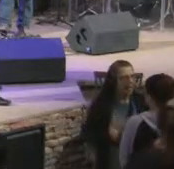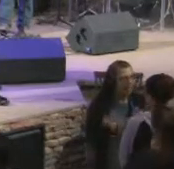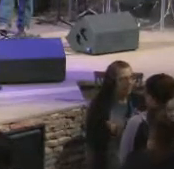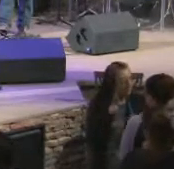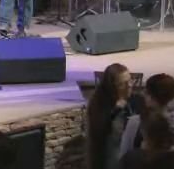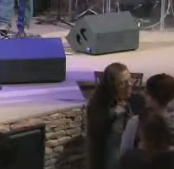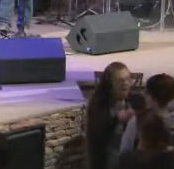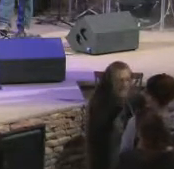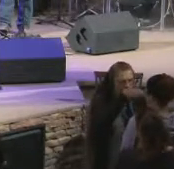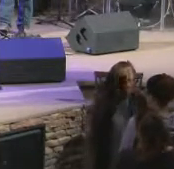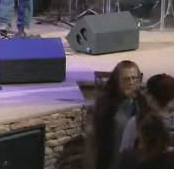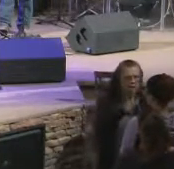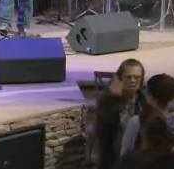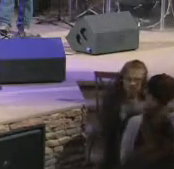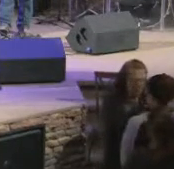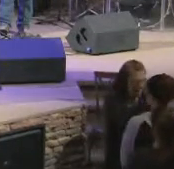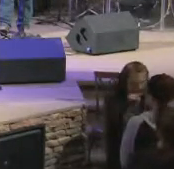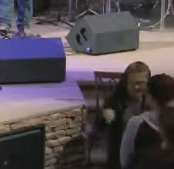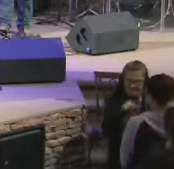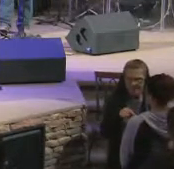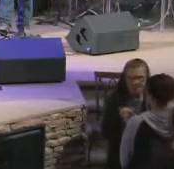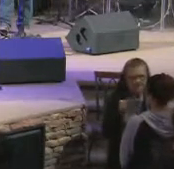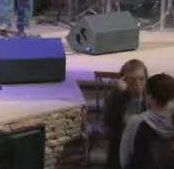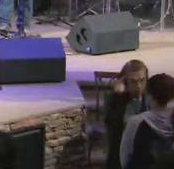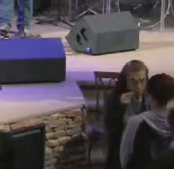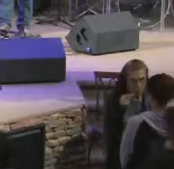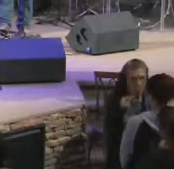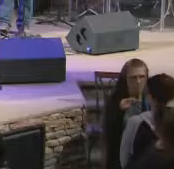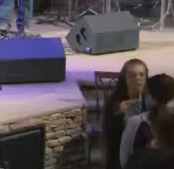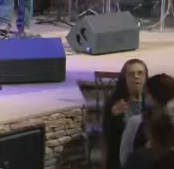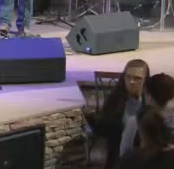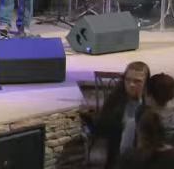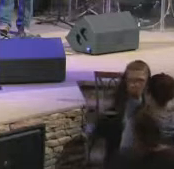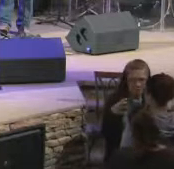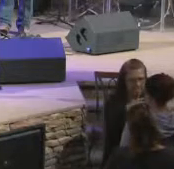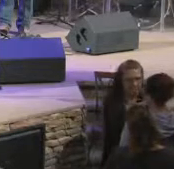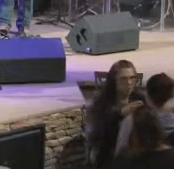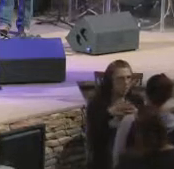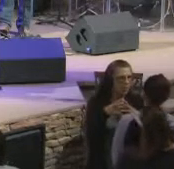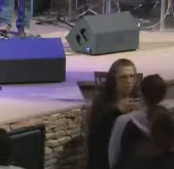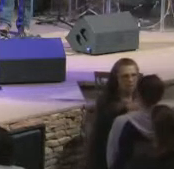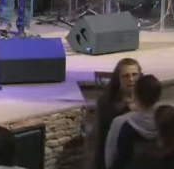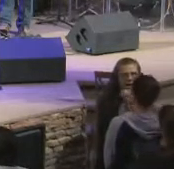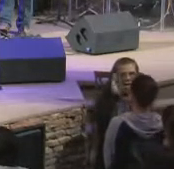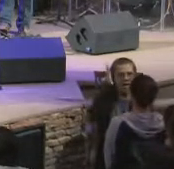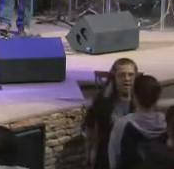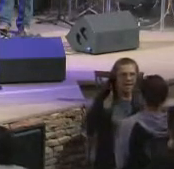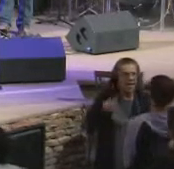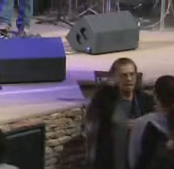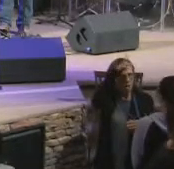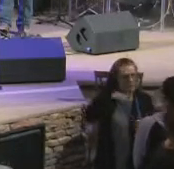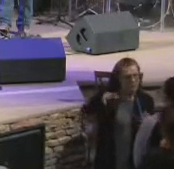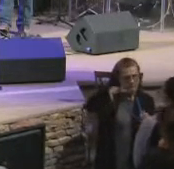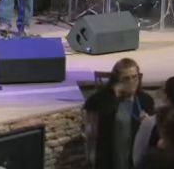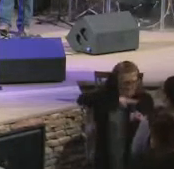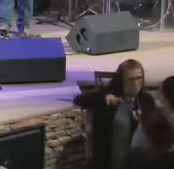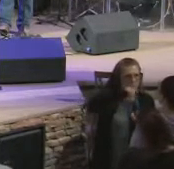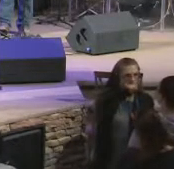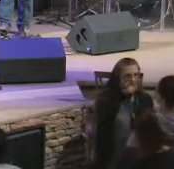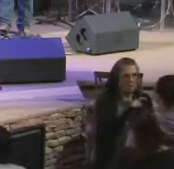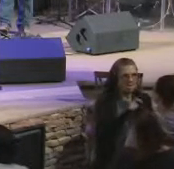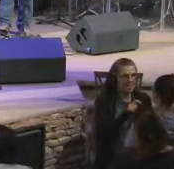has stopped everything for them. Would you join with us right now? And let's gather around these and let God move on their need. Let's